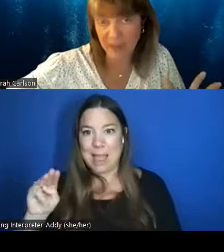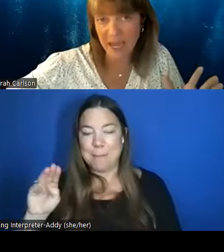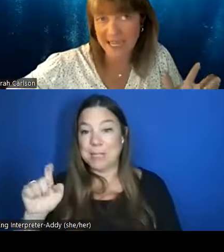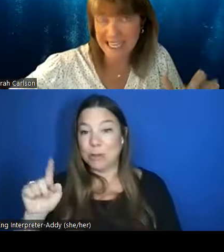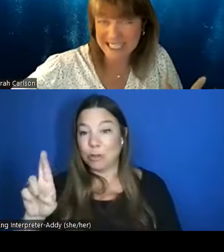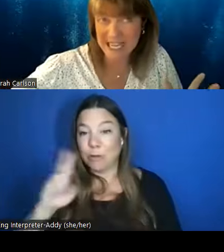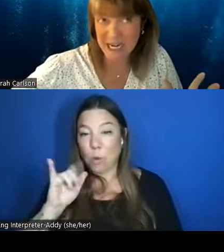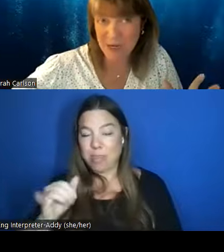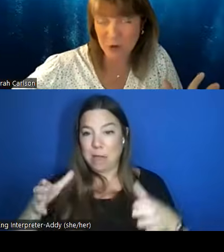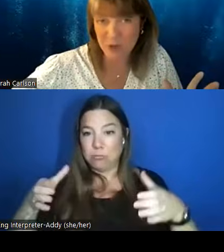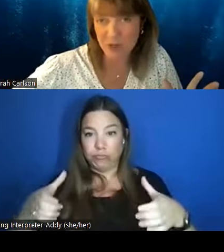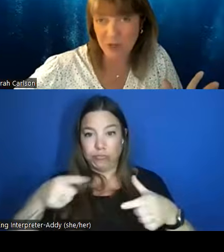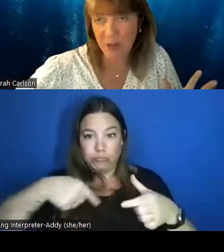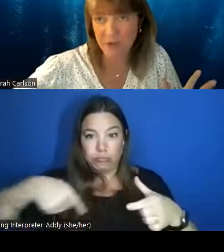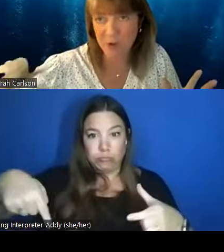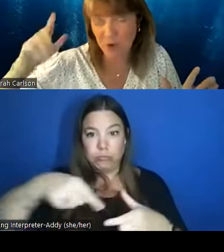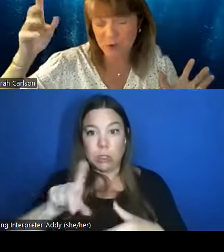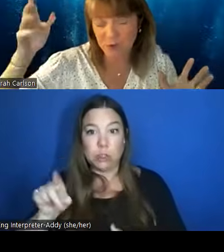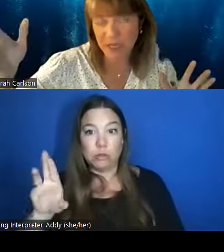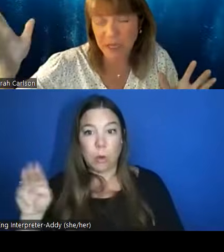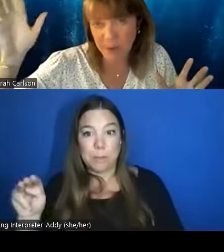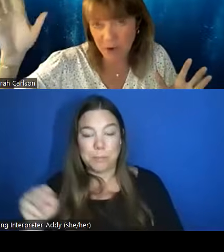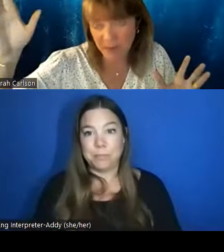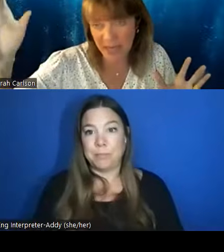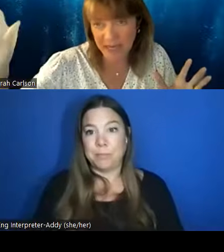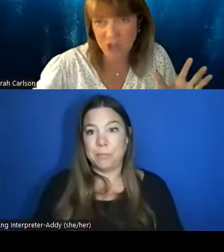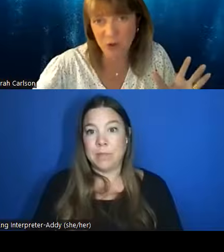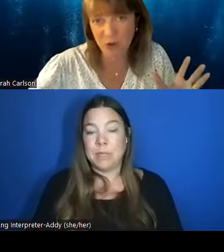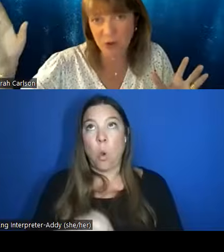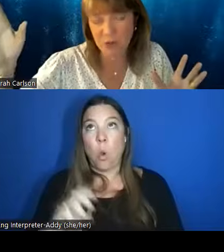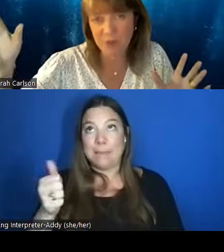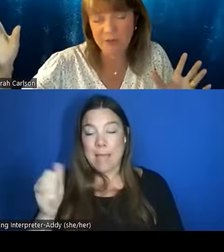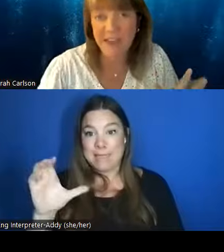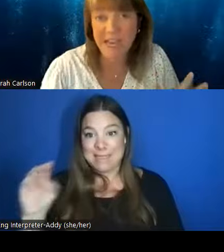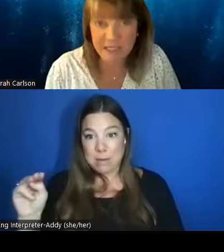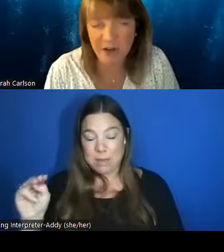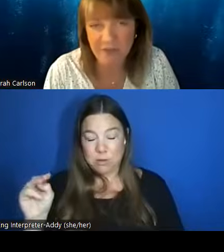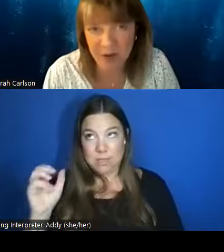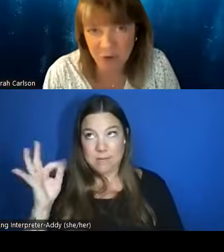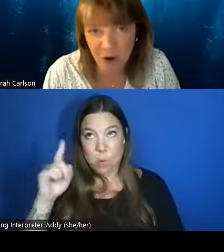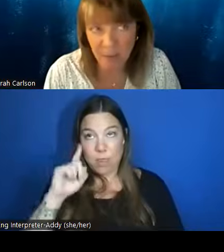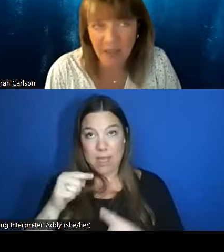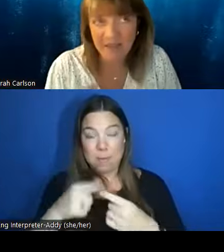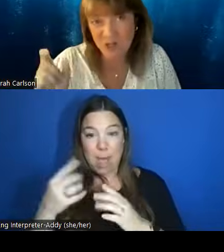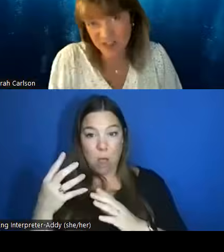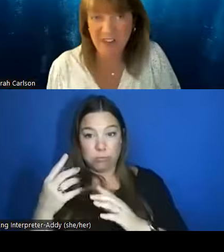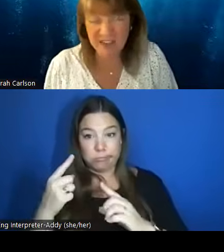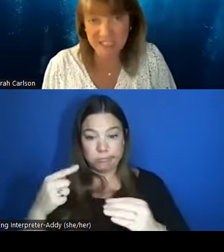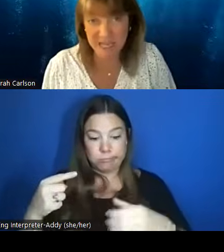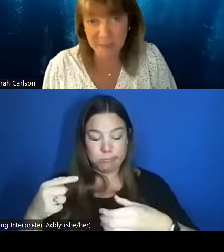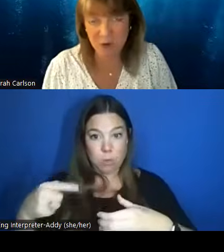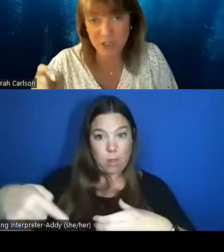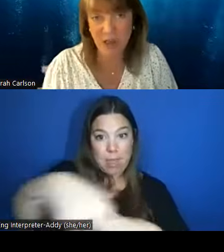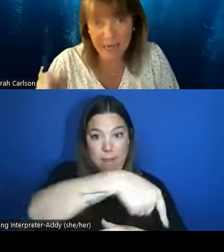drum. And 10 centimeters, if you're thinking about the external face of that drum, that's only